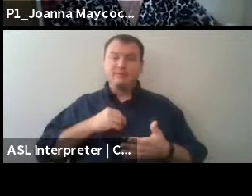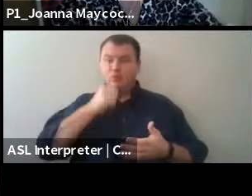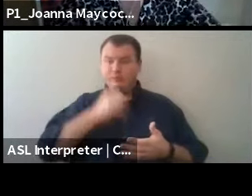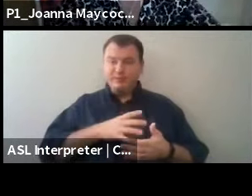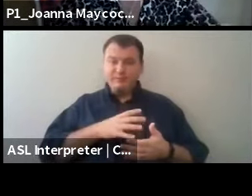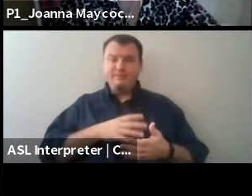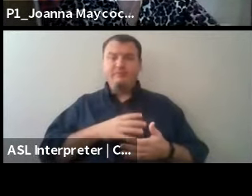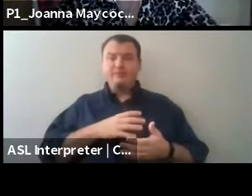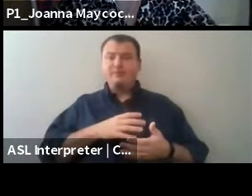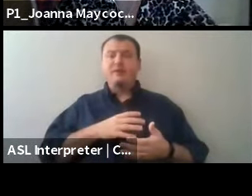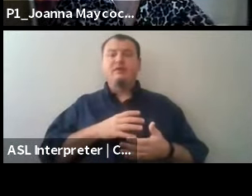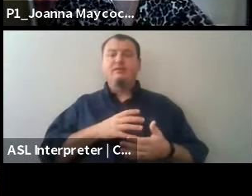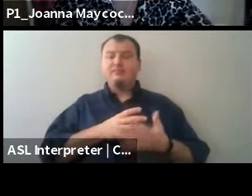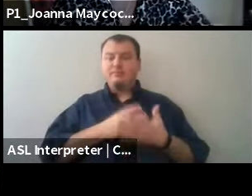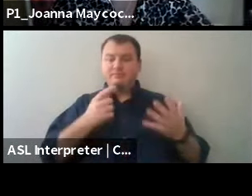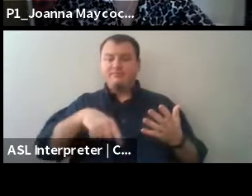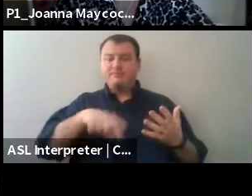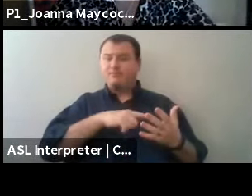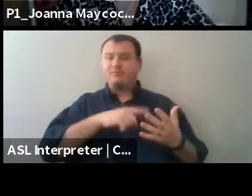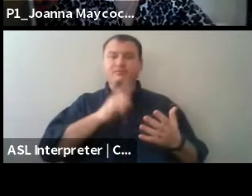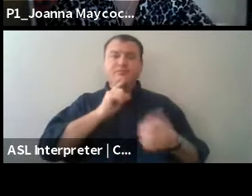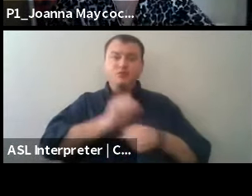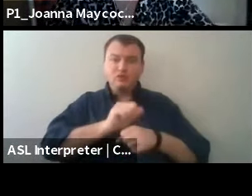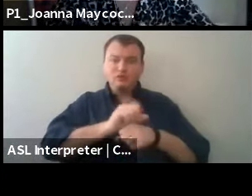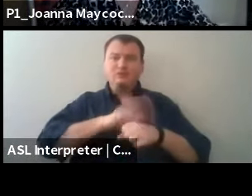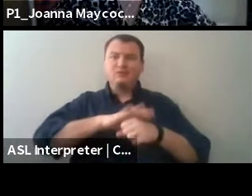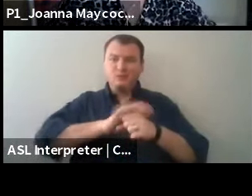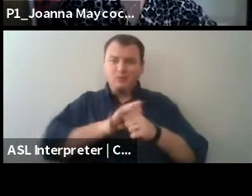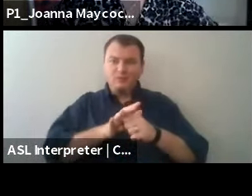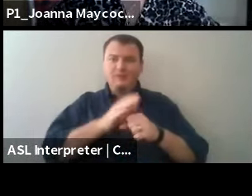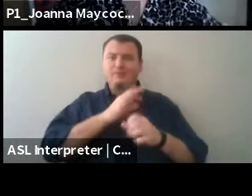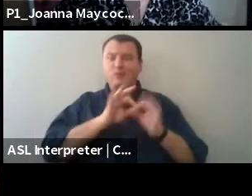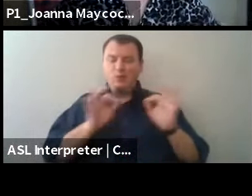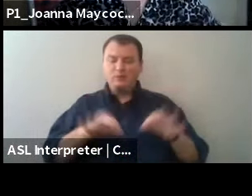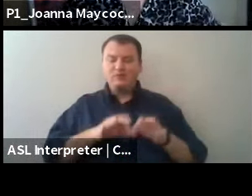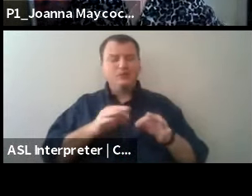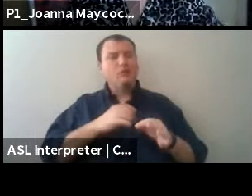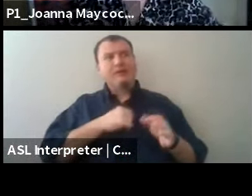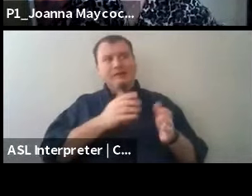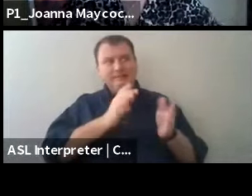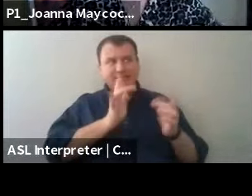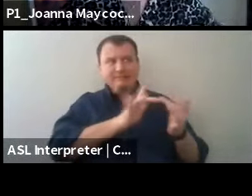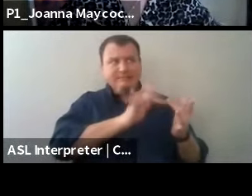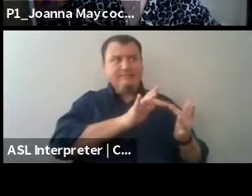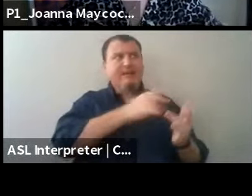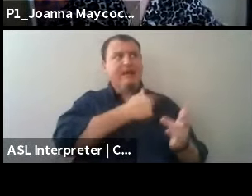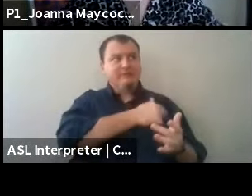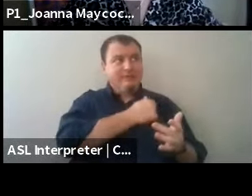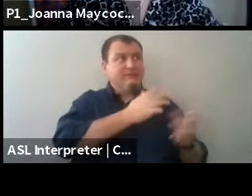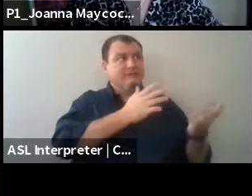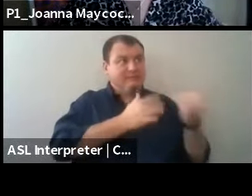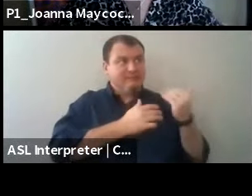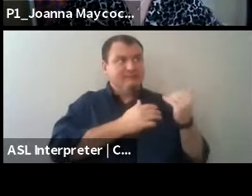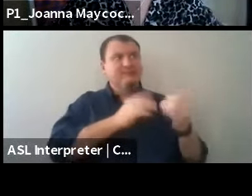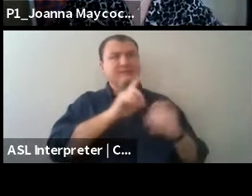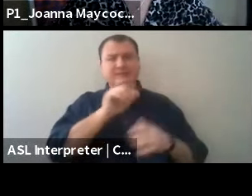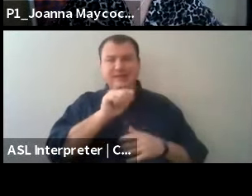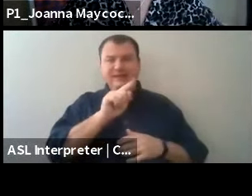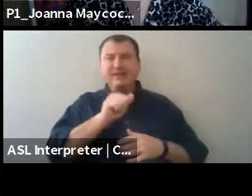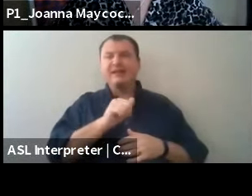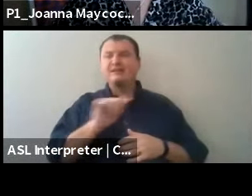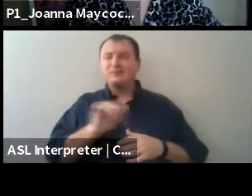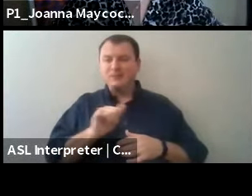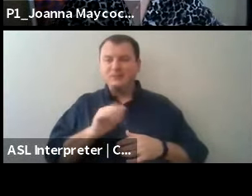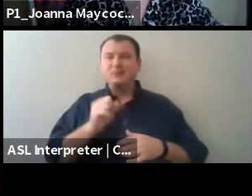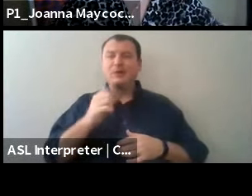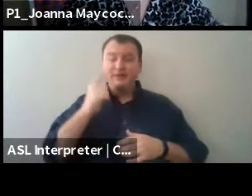wards were converted into COVID wards. So we reached out to the hospital to give us at least the data of the individuals. So I think these,